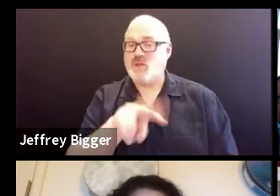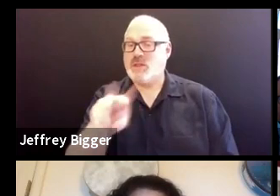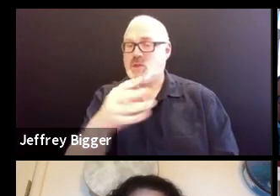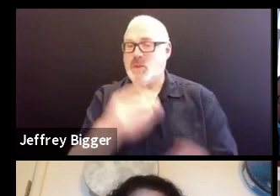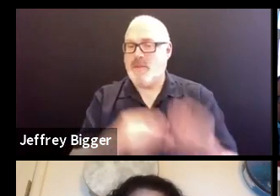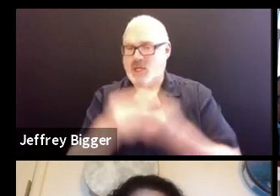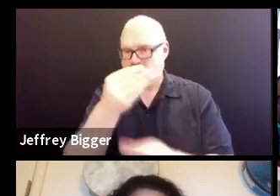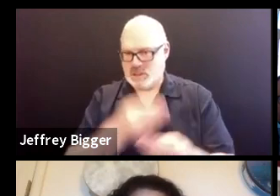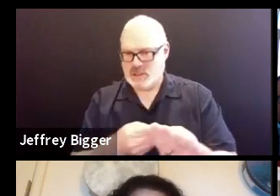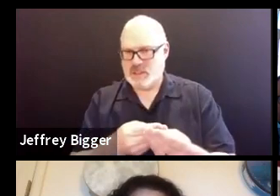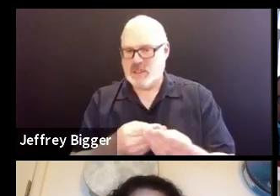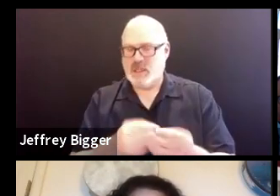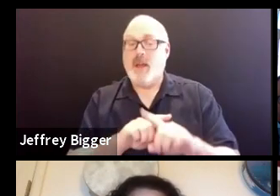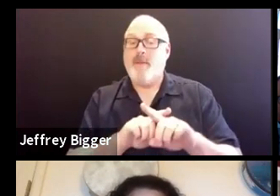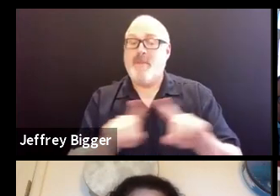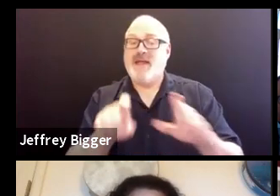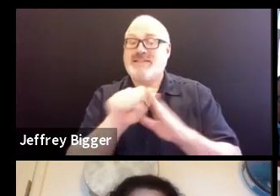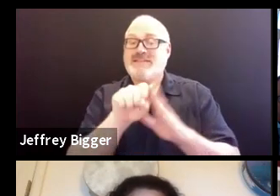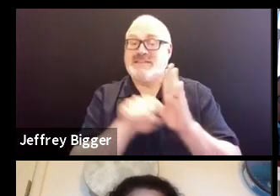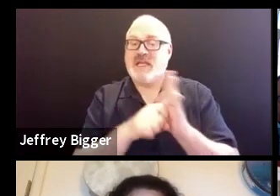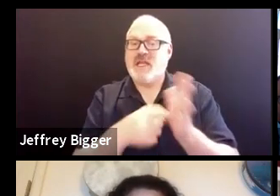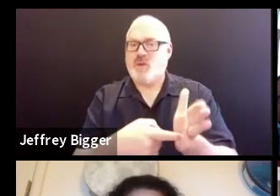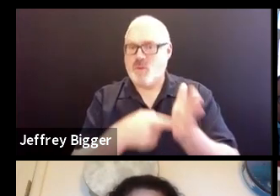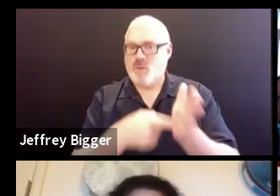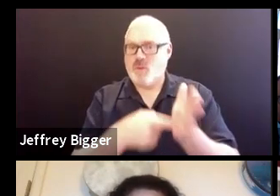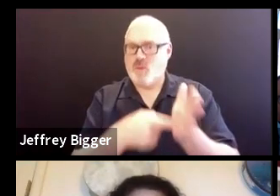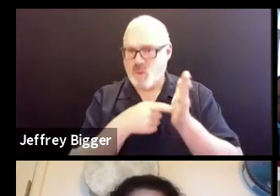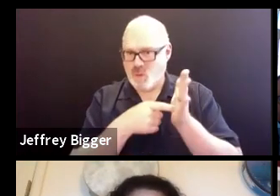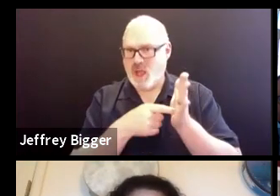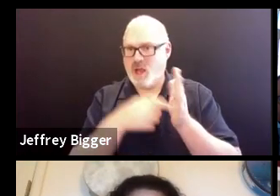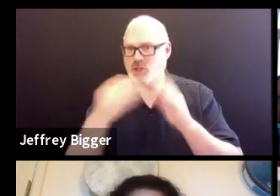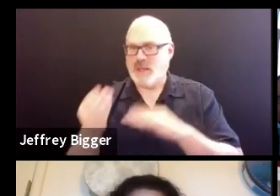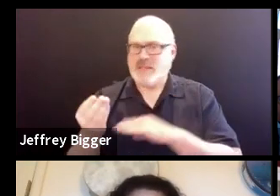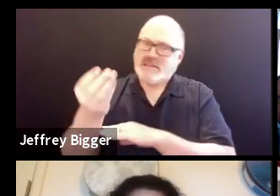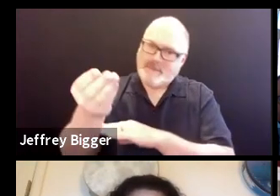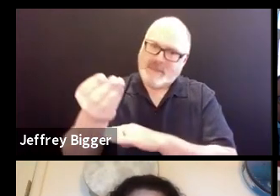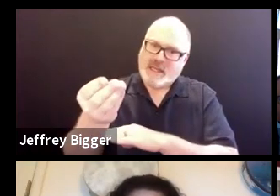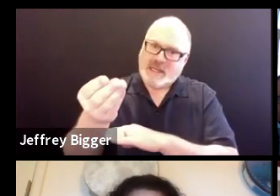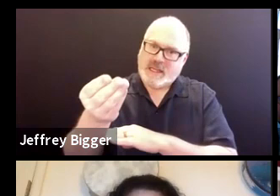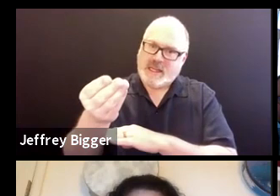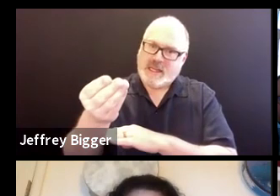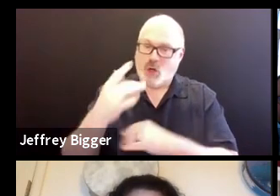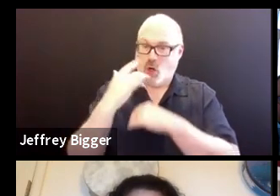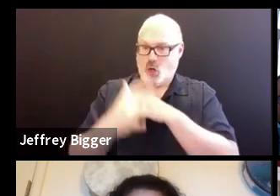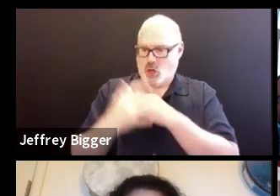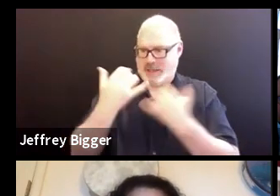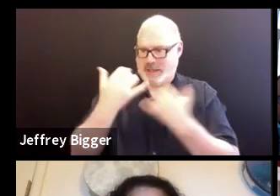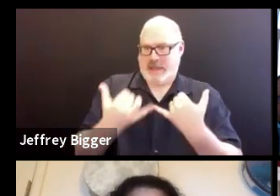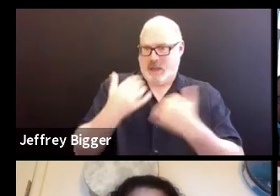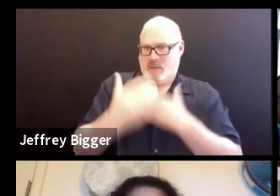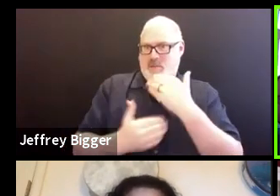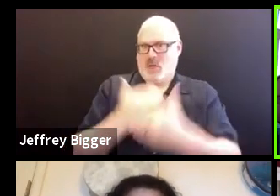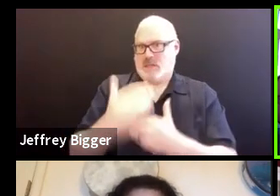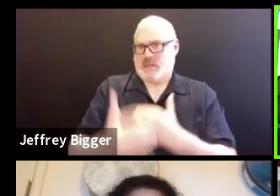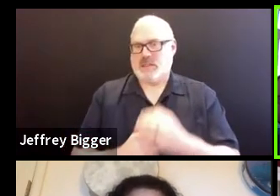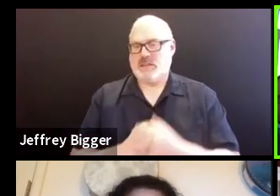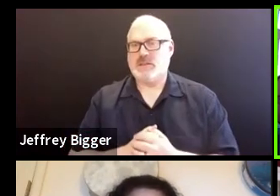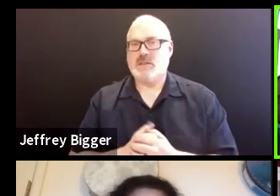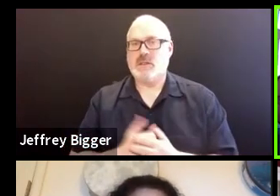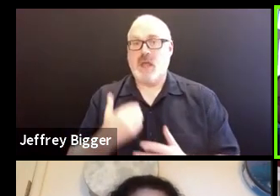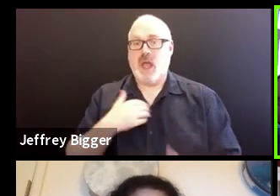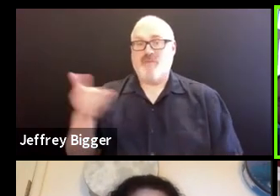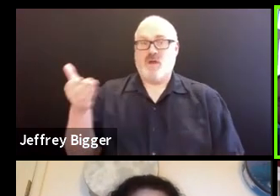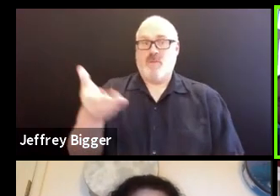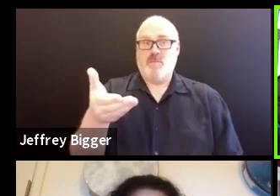budget, but the state does require that we submit them this early in the process. Do we have a motion